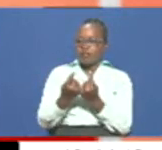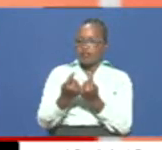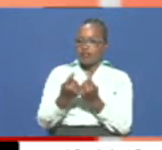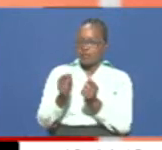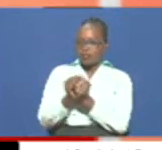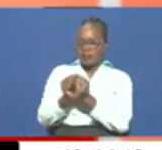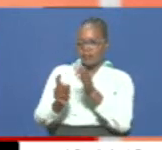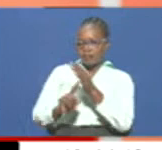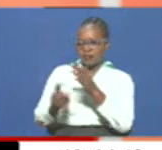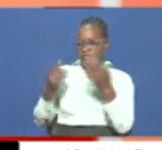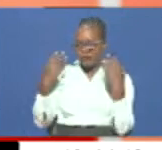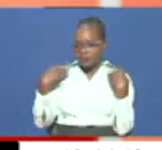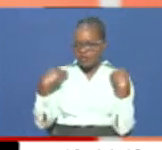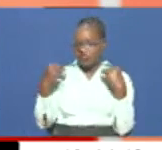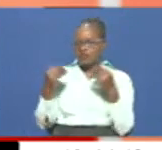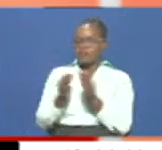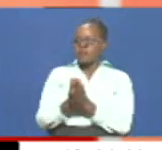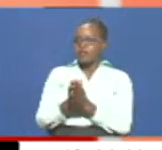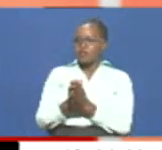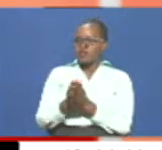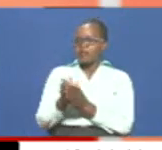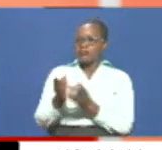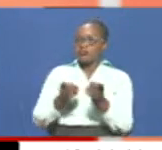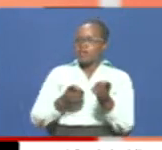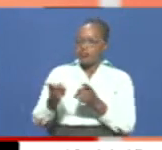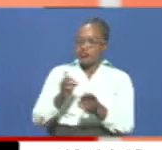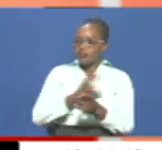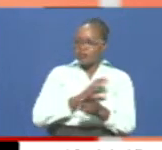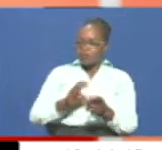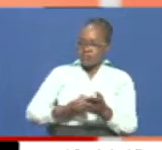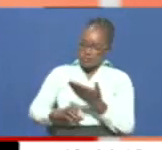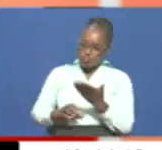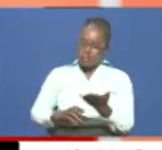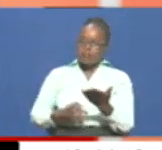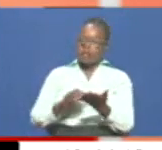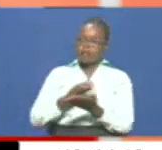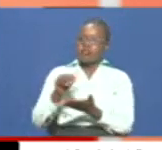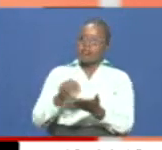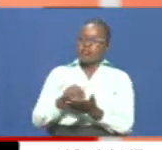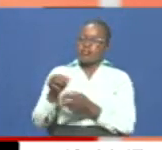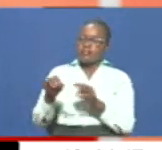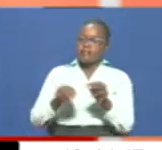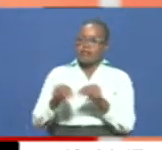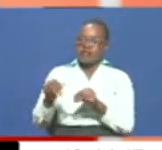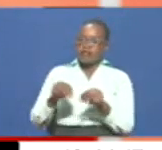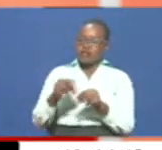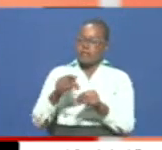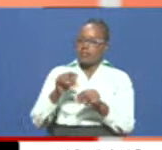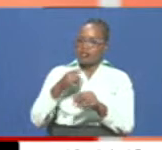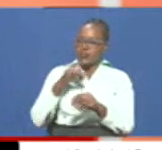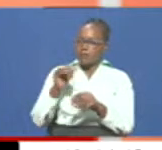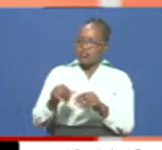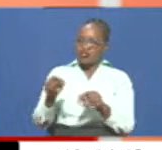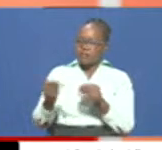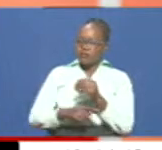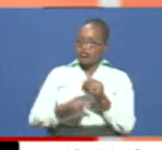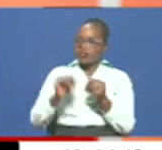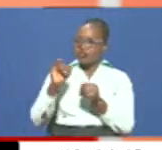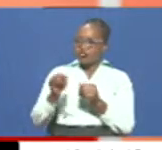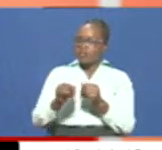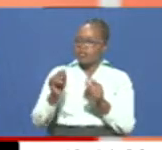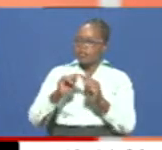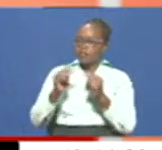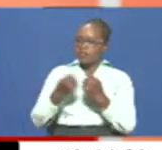Ministry of Sports, the steering committee will be put in place, mm-hmm. the central management, so that come January, the team start preparing.